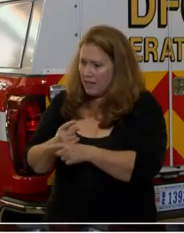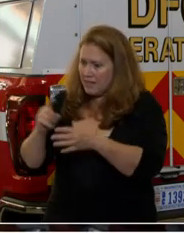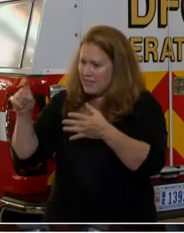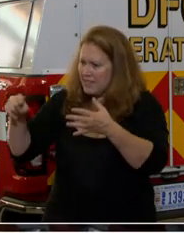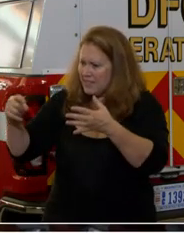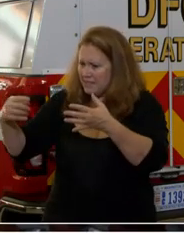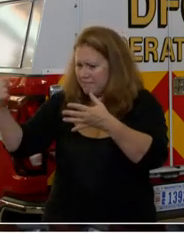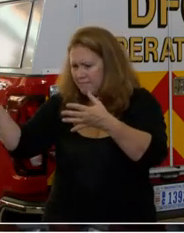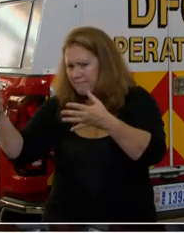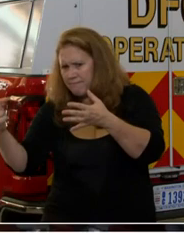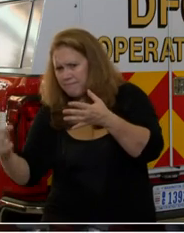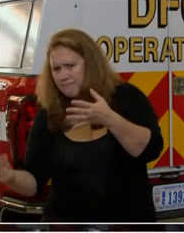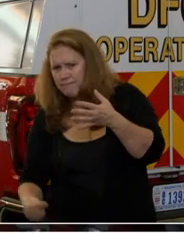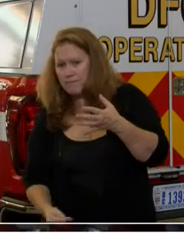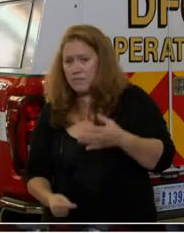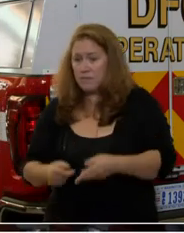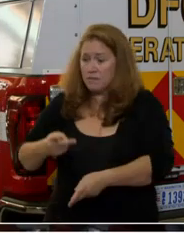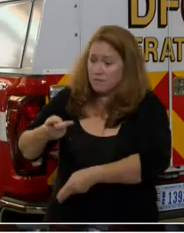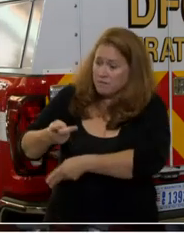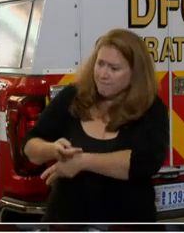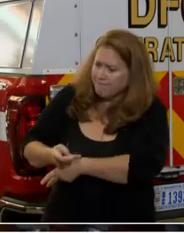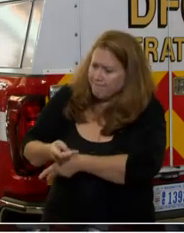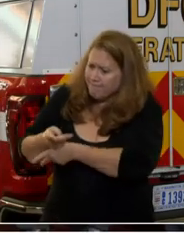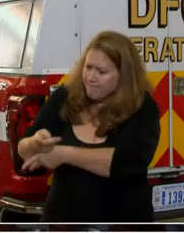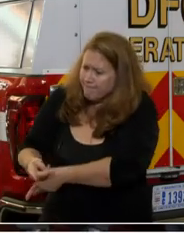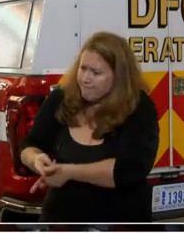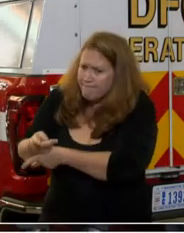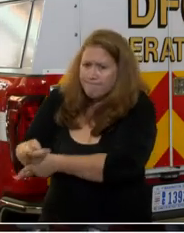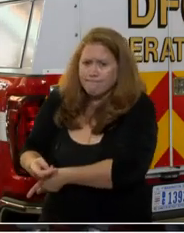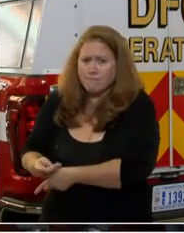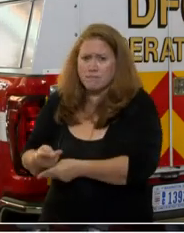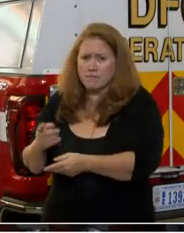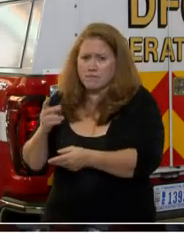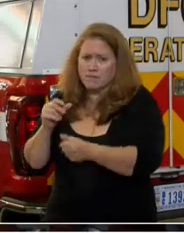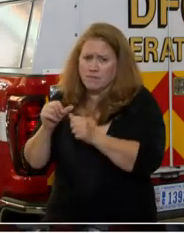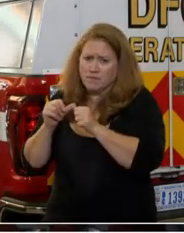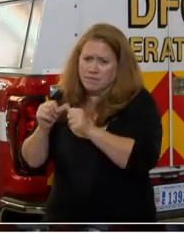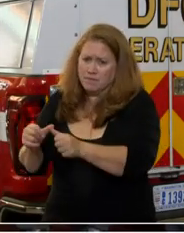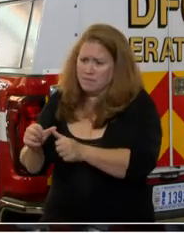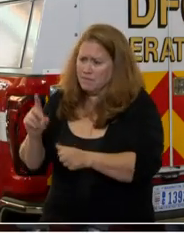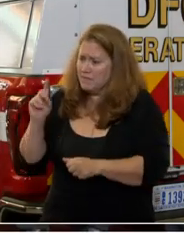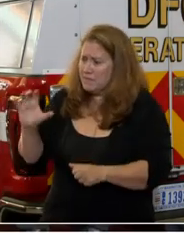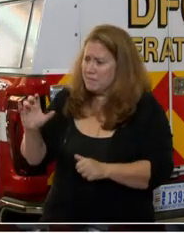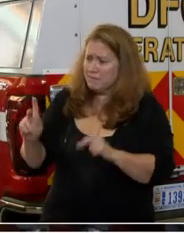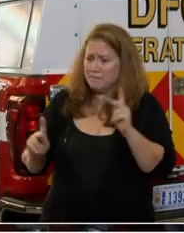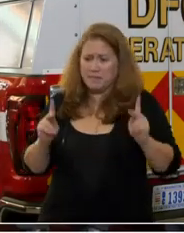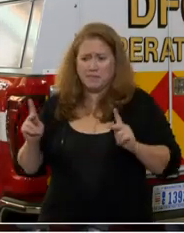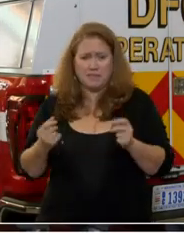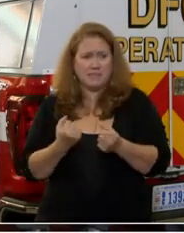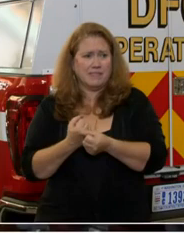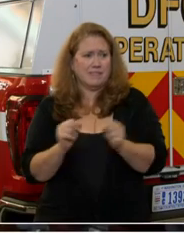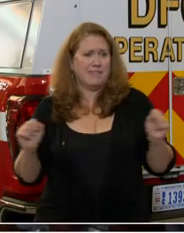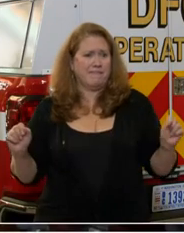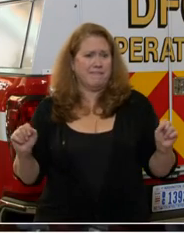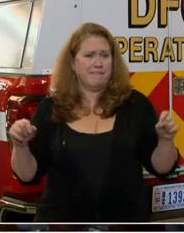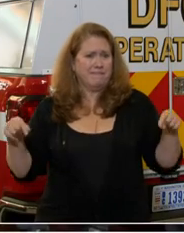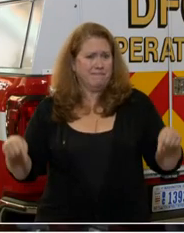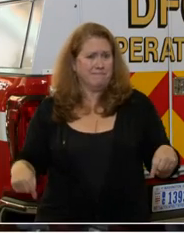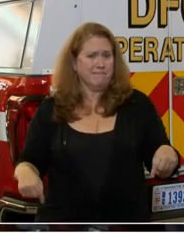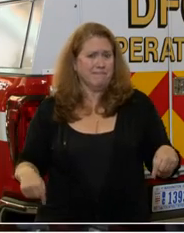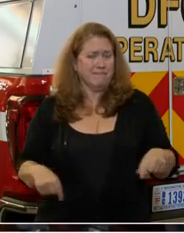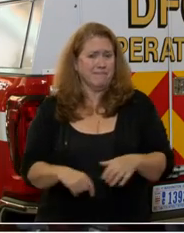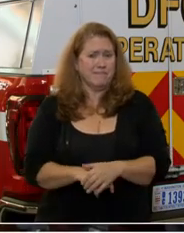need and the right time to keep them safe. DC residents know what you do day in and day